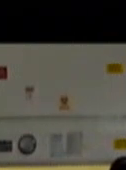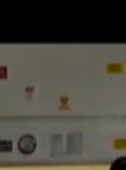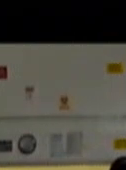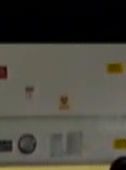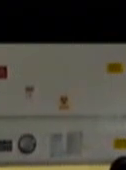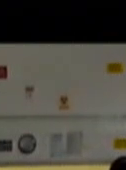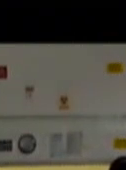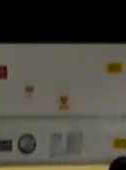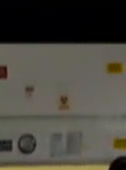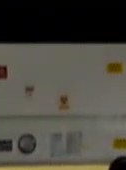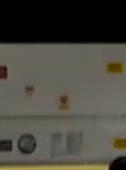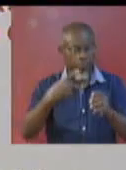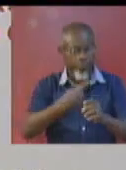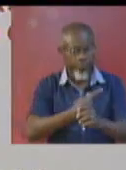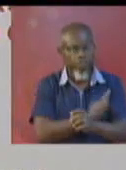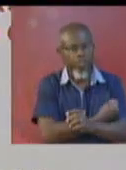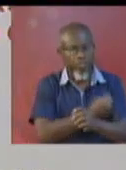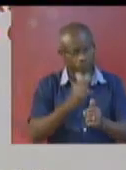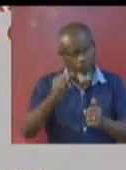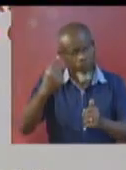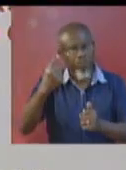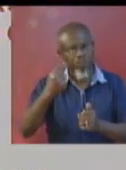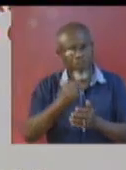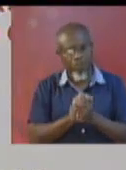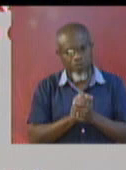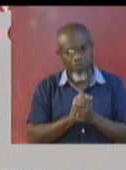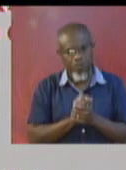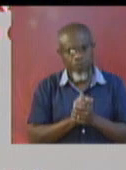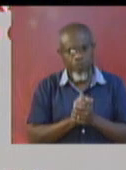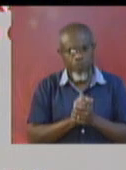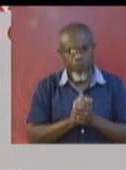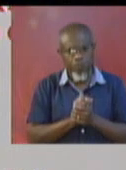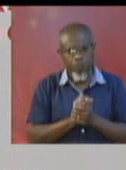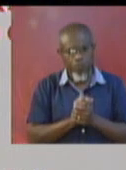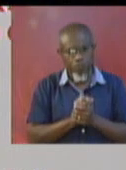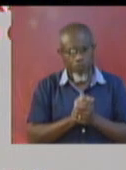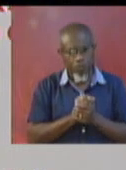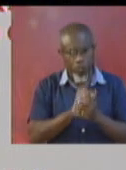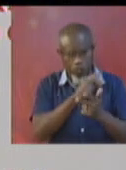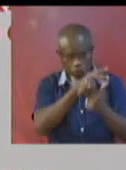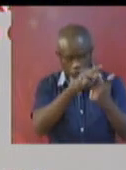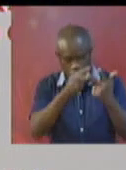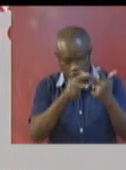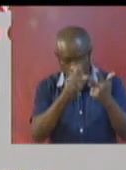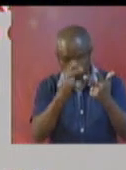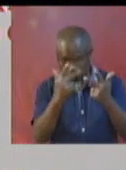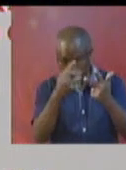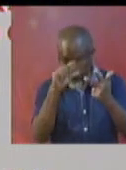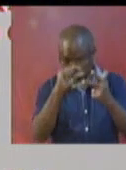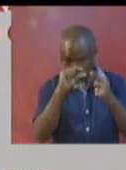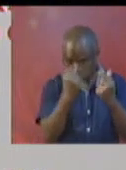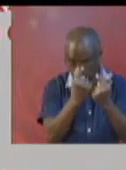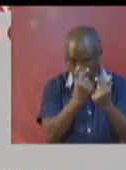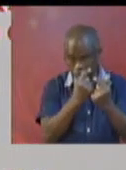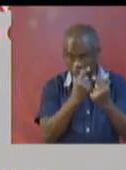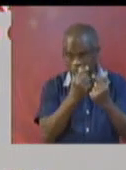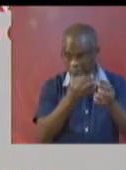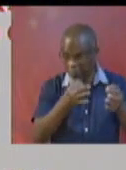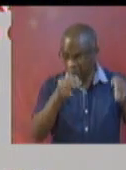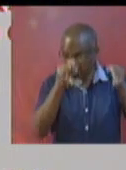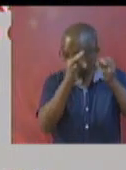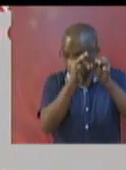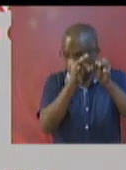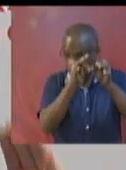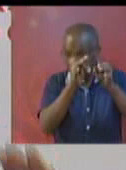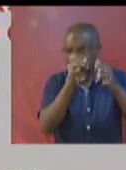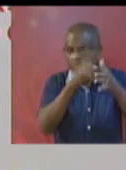first receiving groups. After we finish those 3 major groups, then we start to work